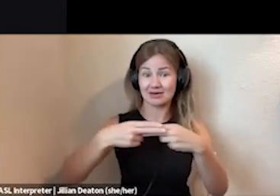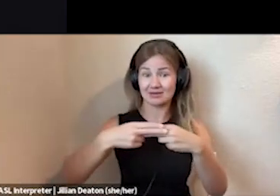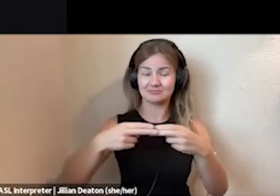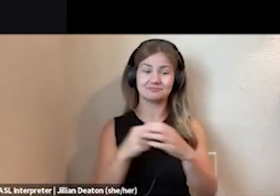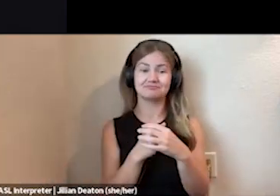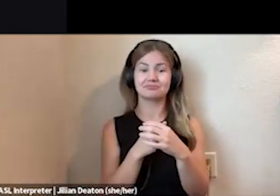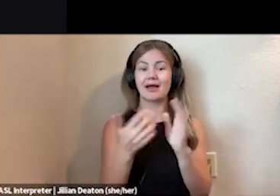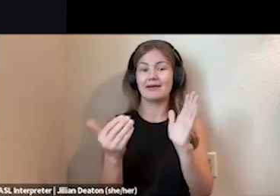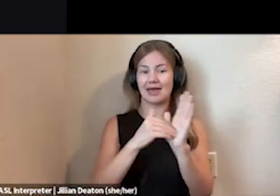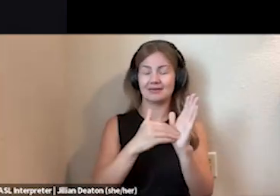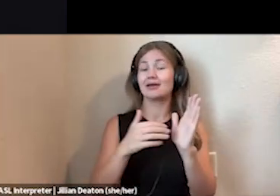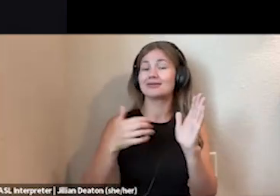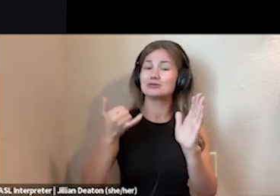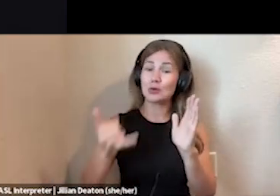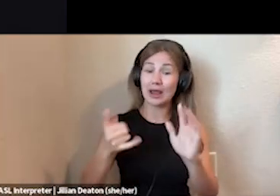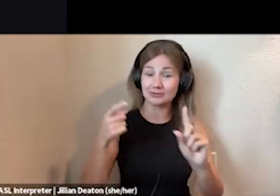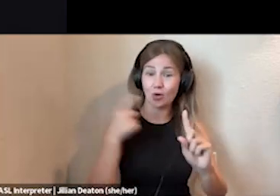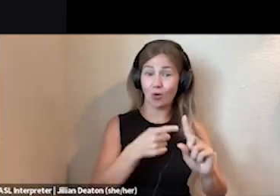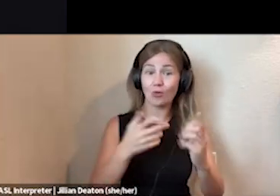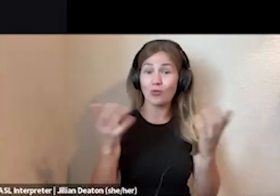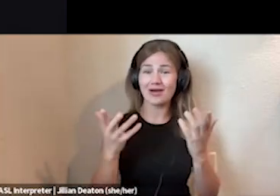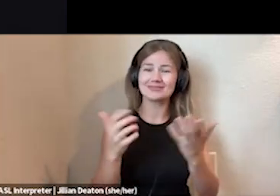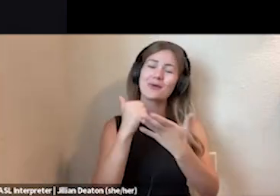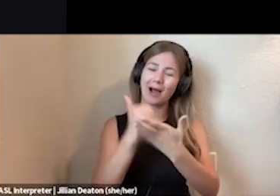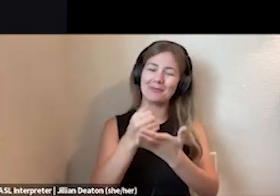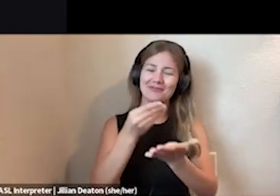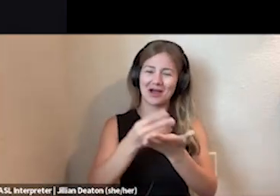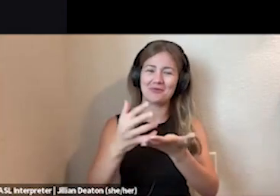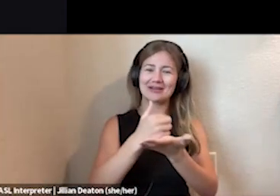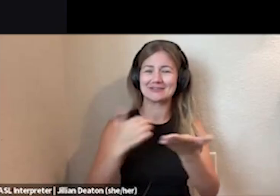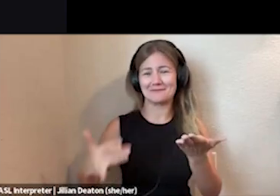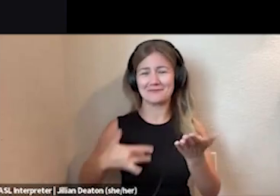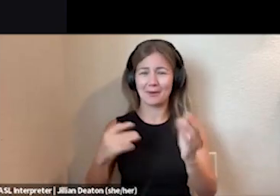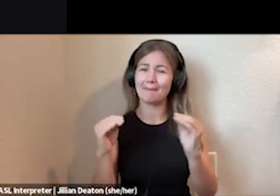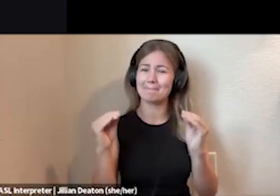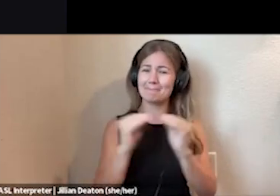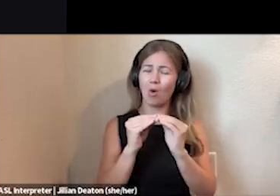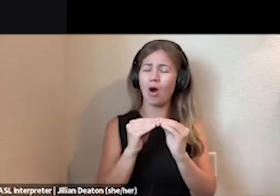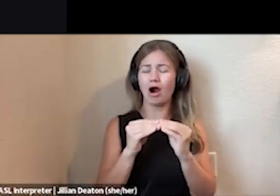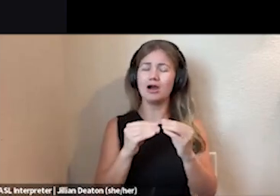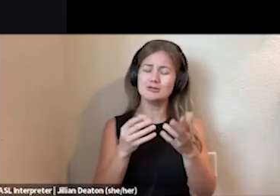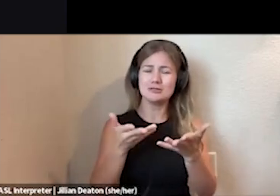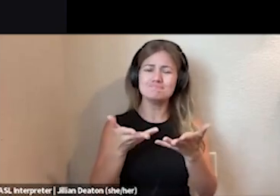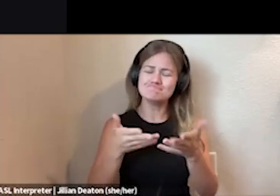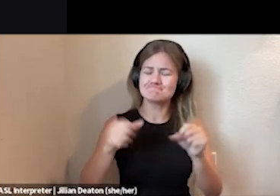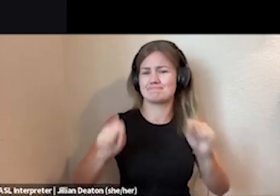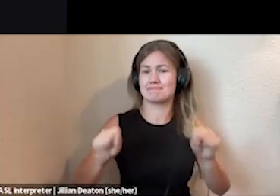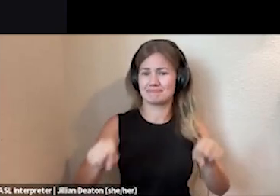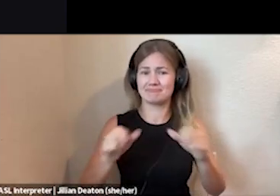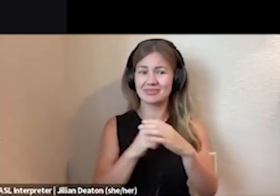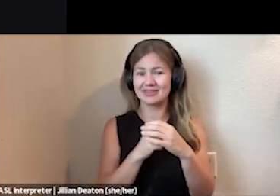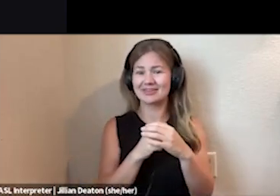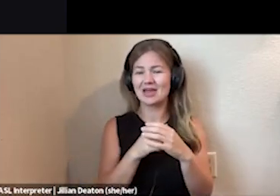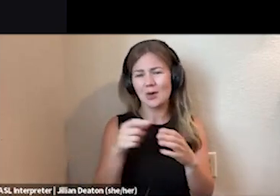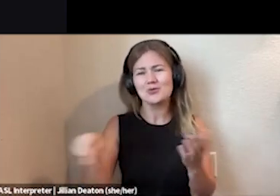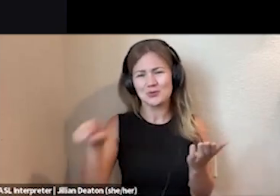Again, today the goal is to make fundraising feel more manageable. There are a lot of like terms that development folks use. You are human, you know how to